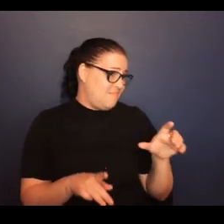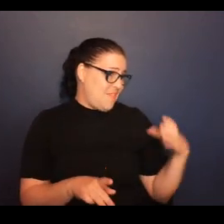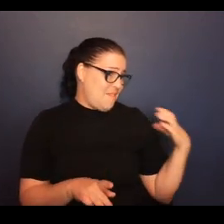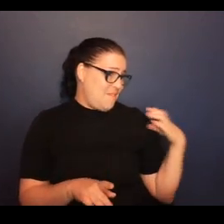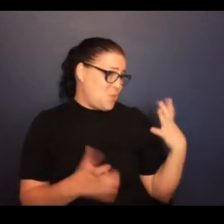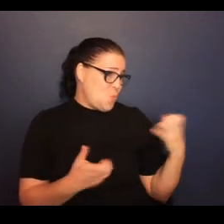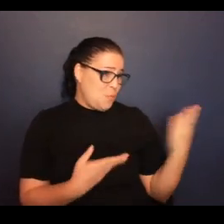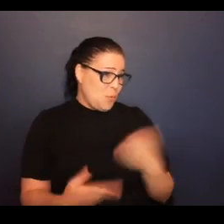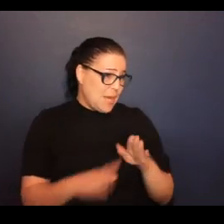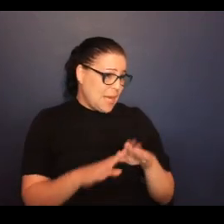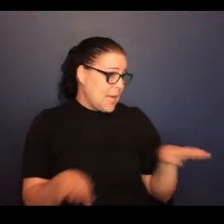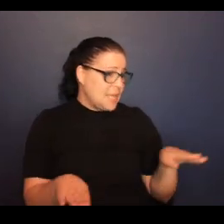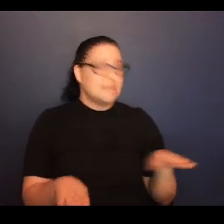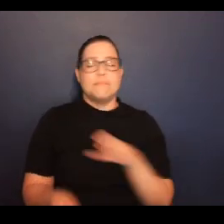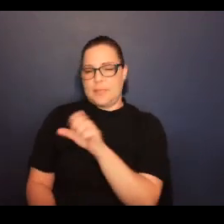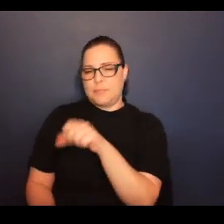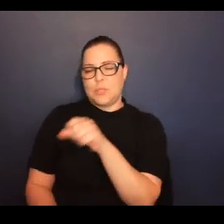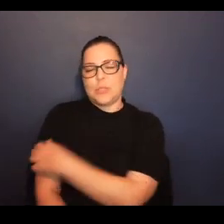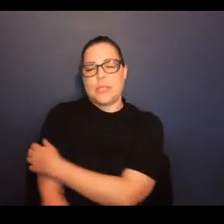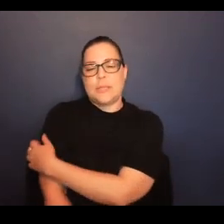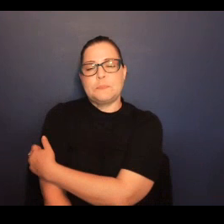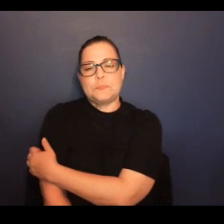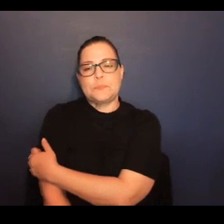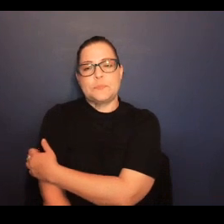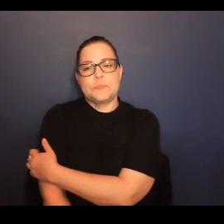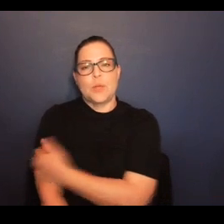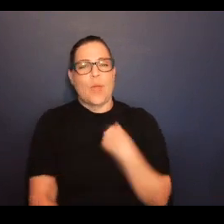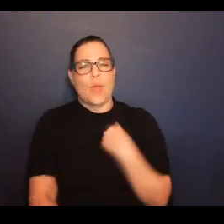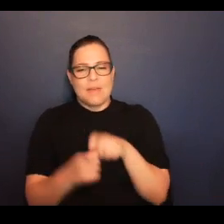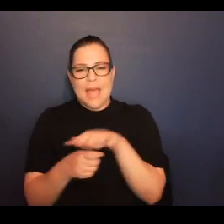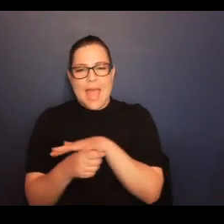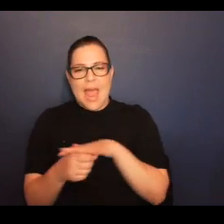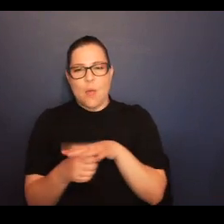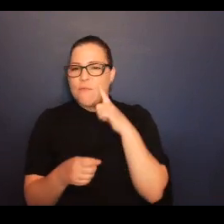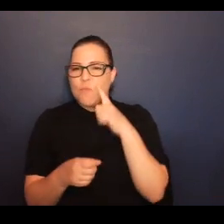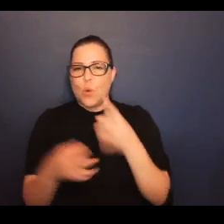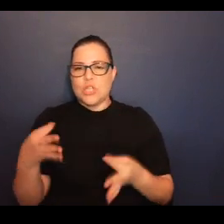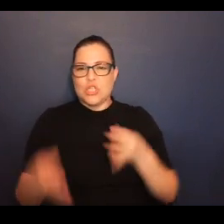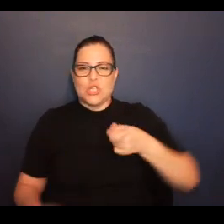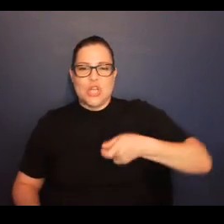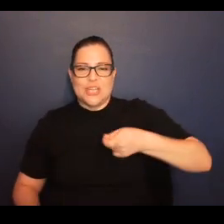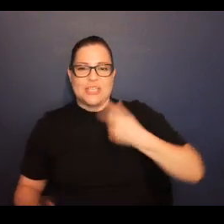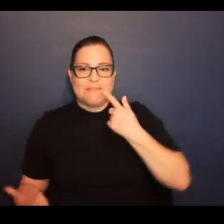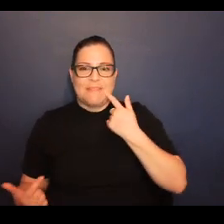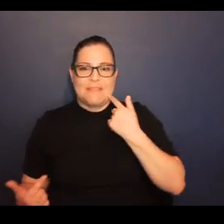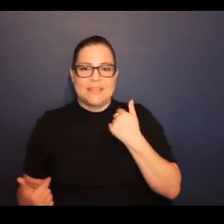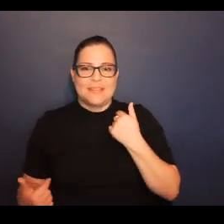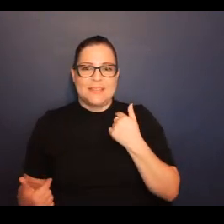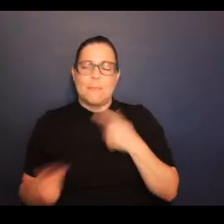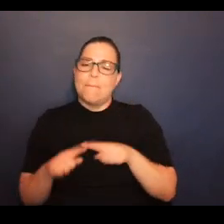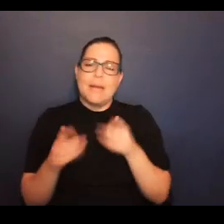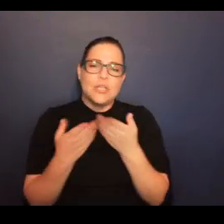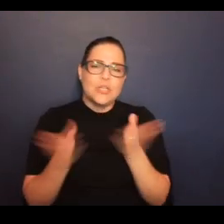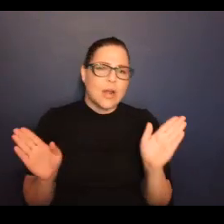like that. Absolutely. Absolutely. We had a reserved area for the judges. But in general,